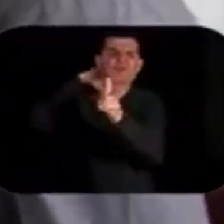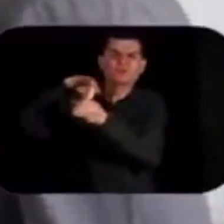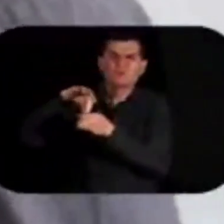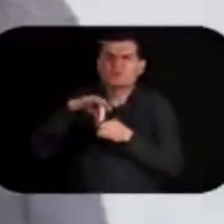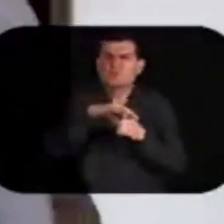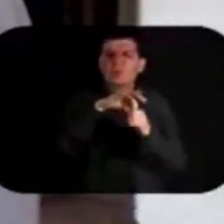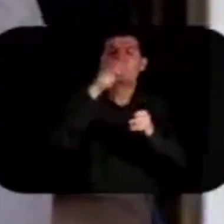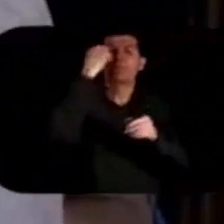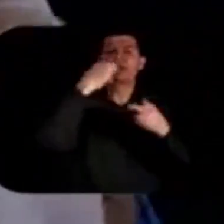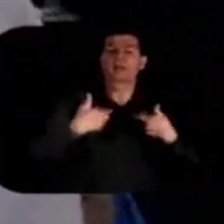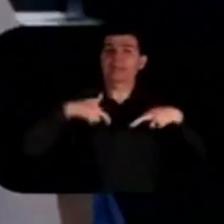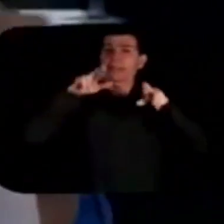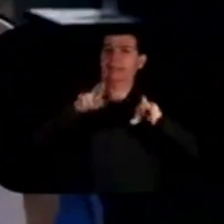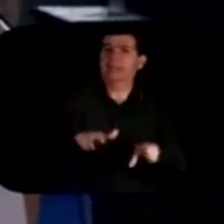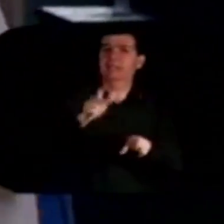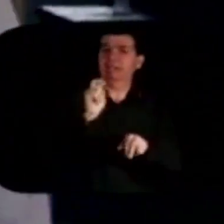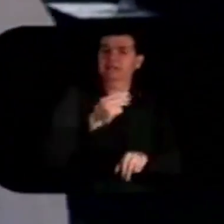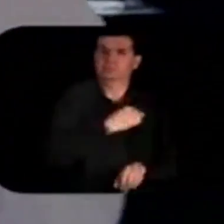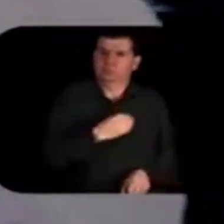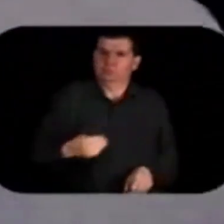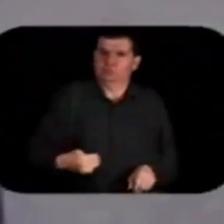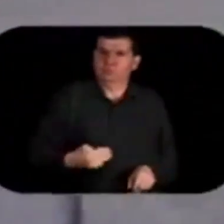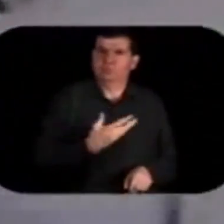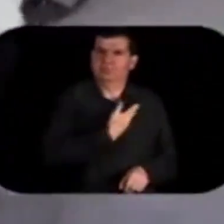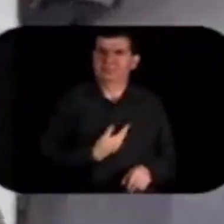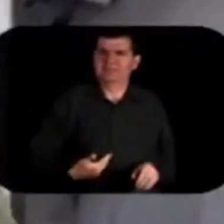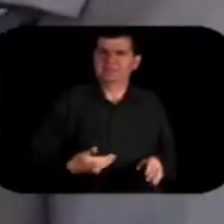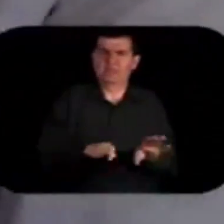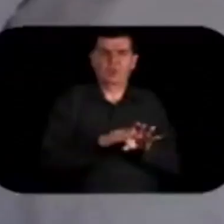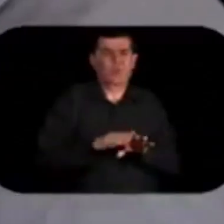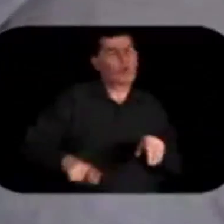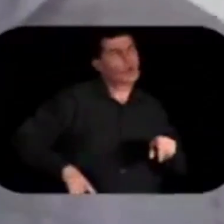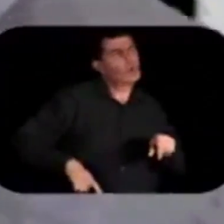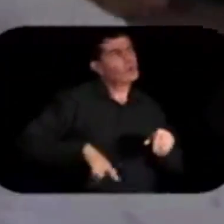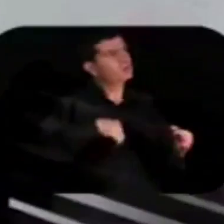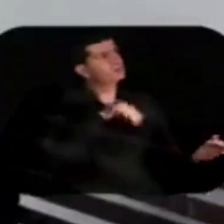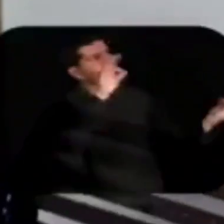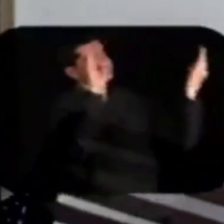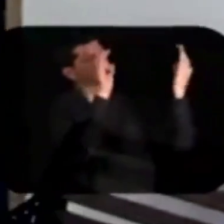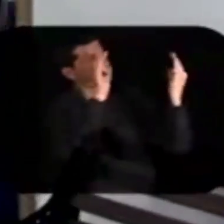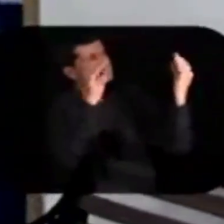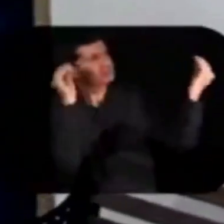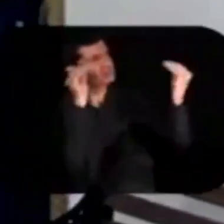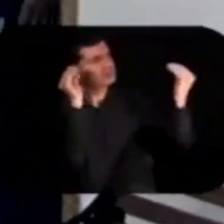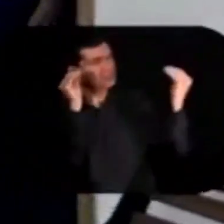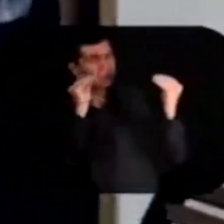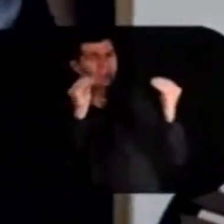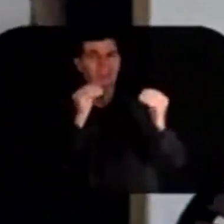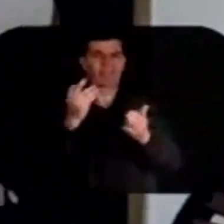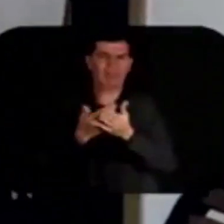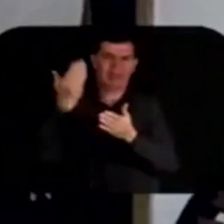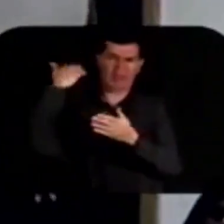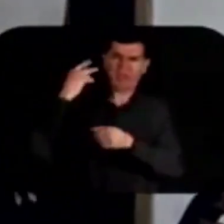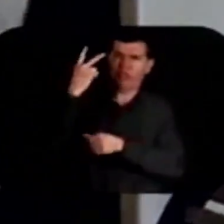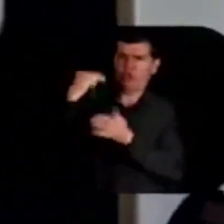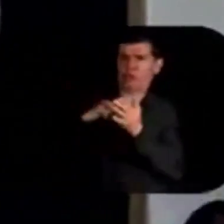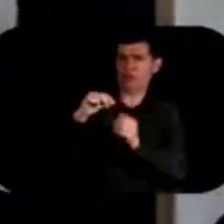have their elections for a municipal government representation. So,